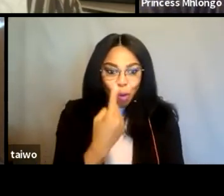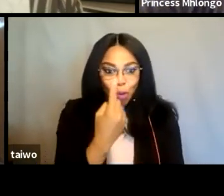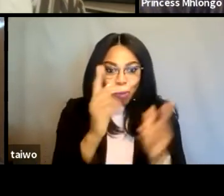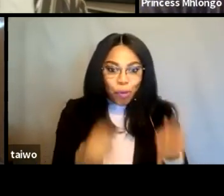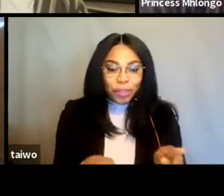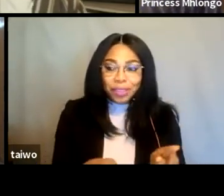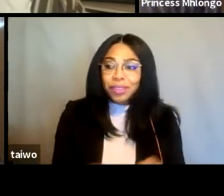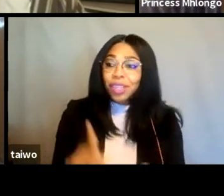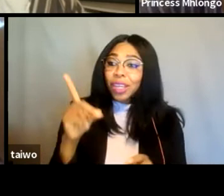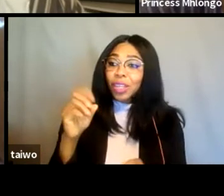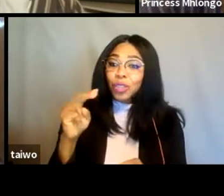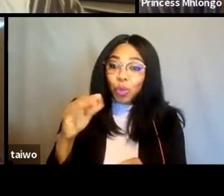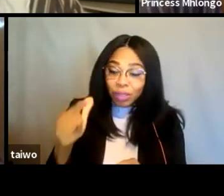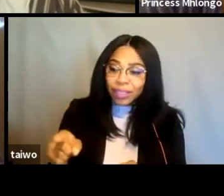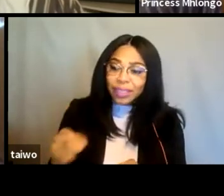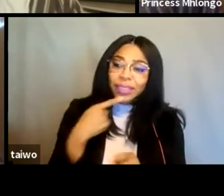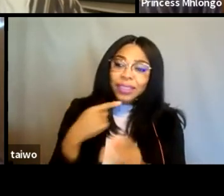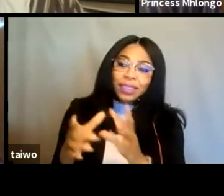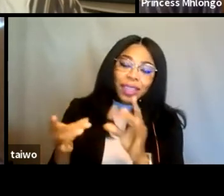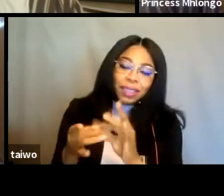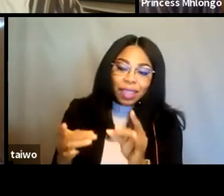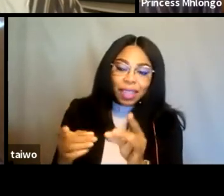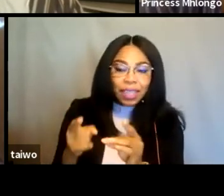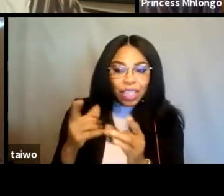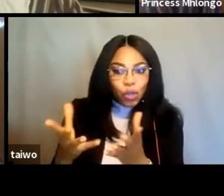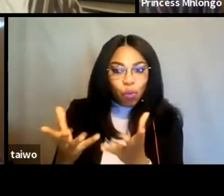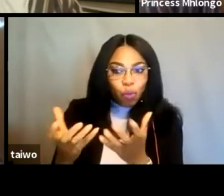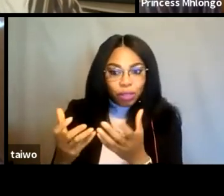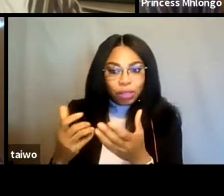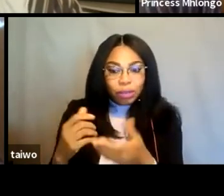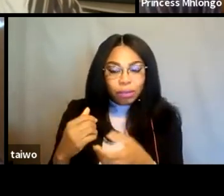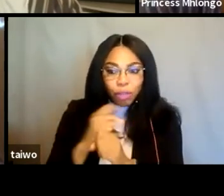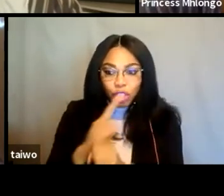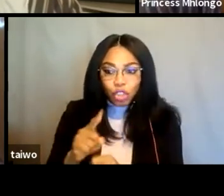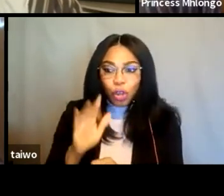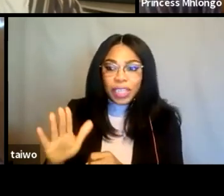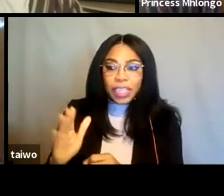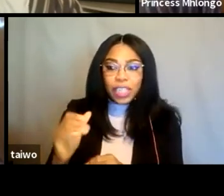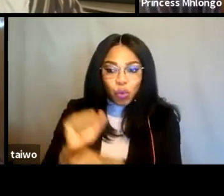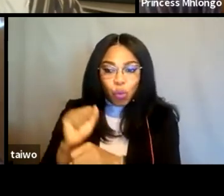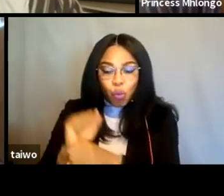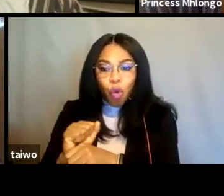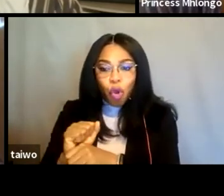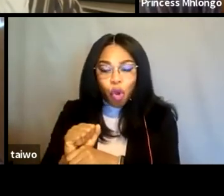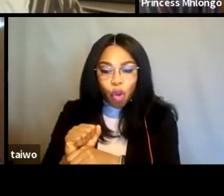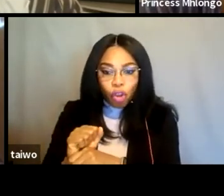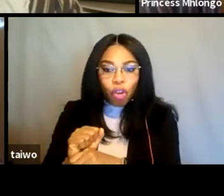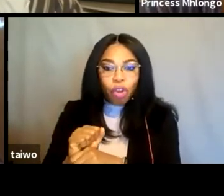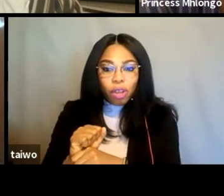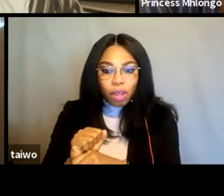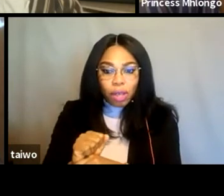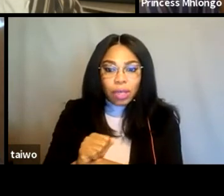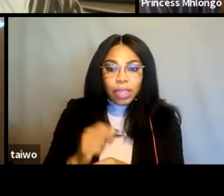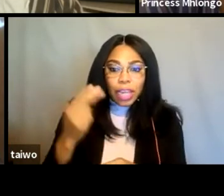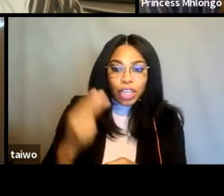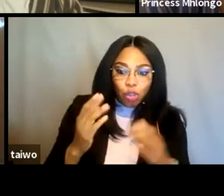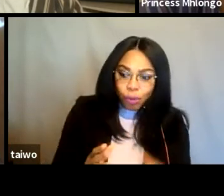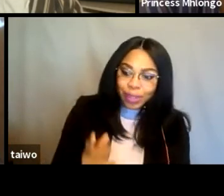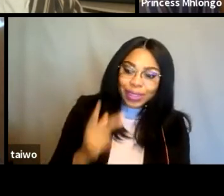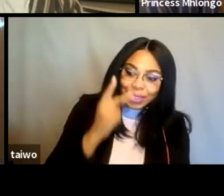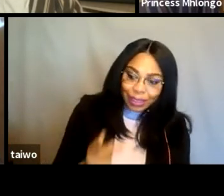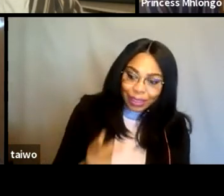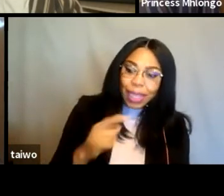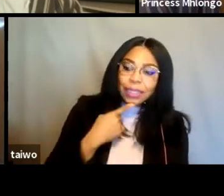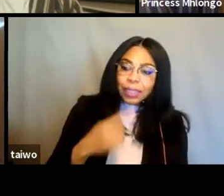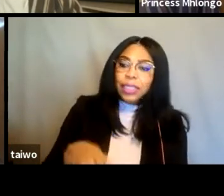was saying that he wants to ensure that his piece lands in the hand of a historian and says, yes, this is